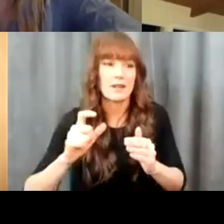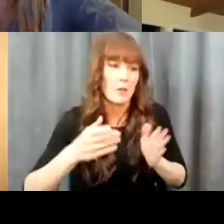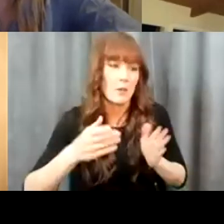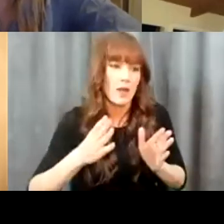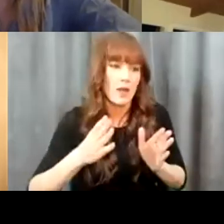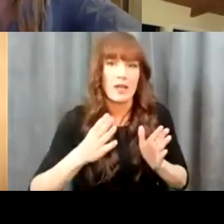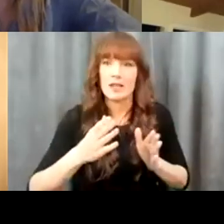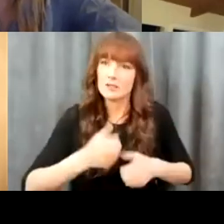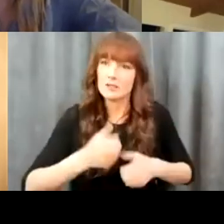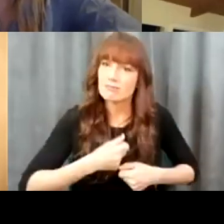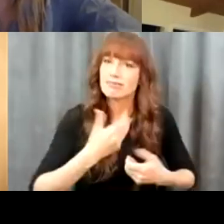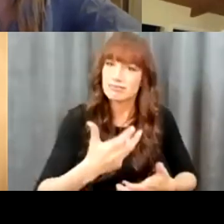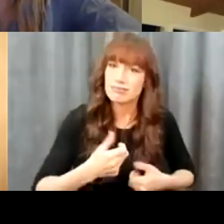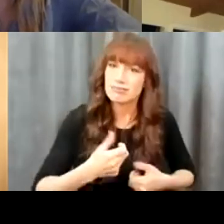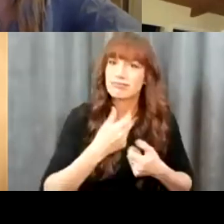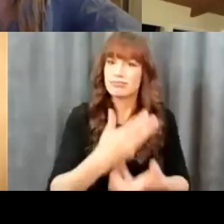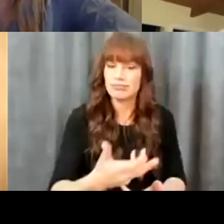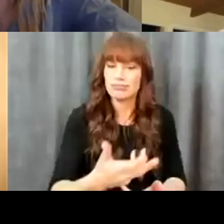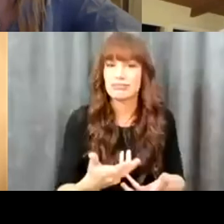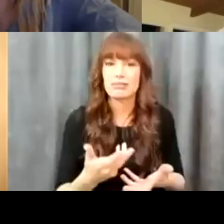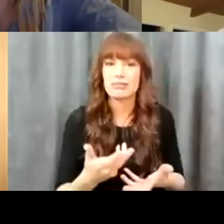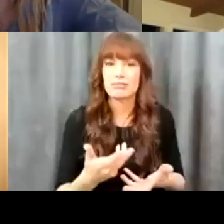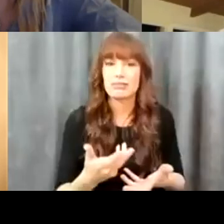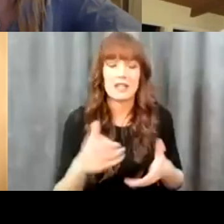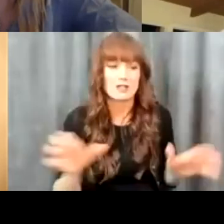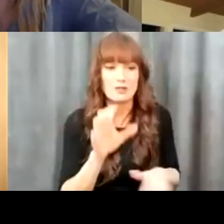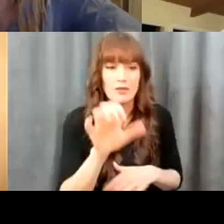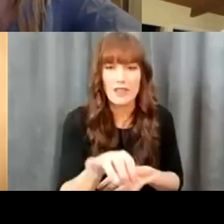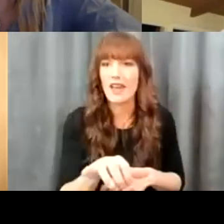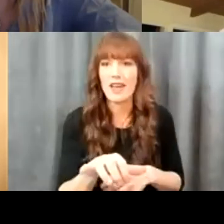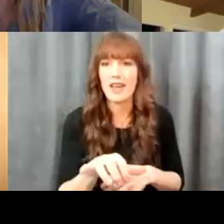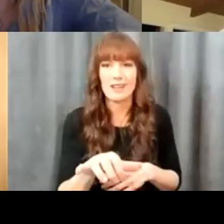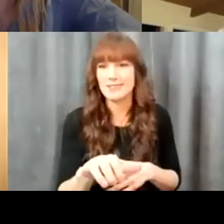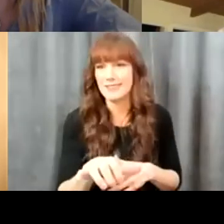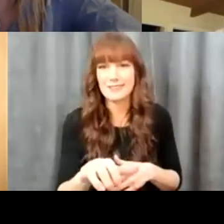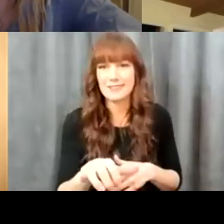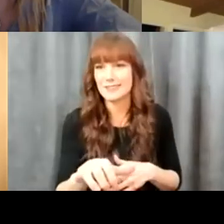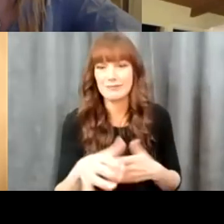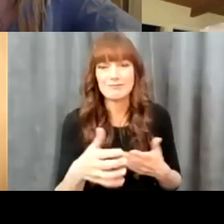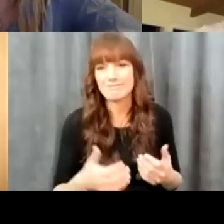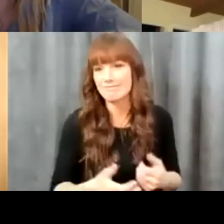able to exercise those muscles.